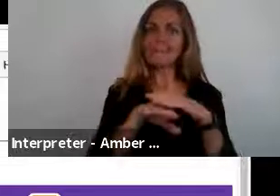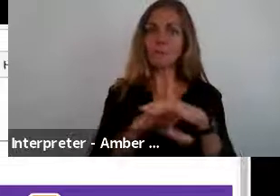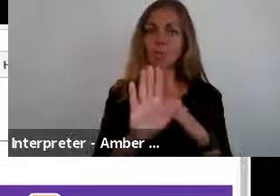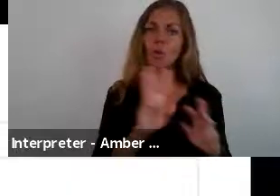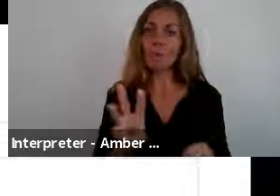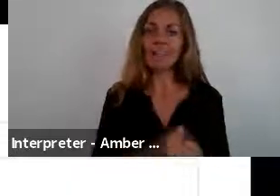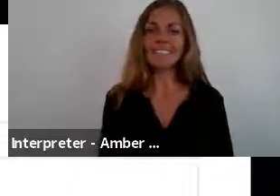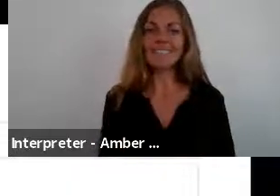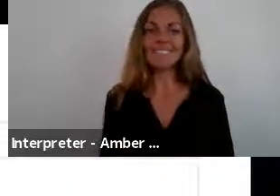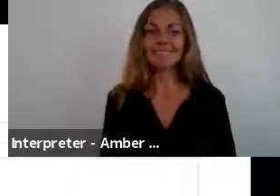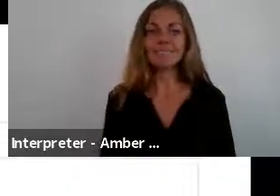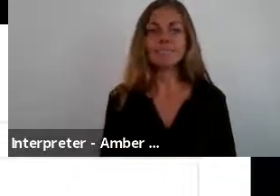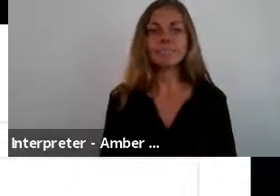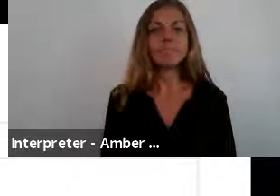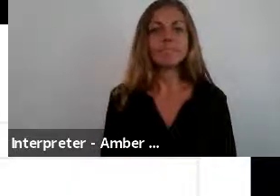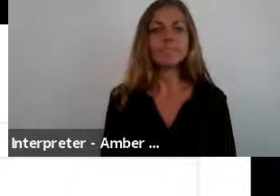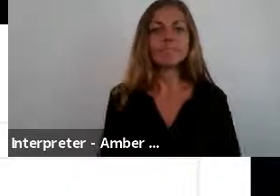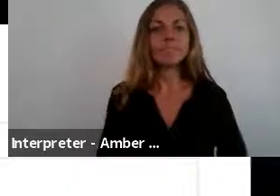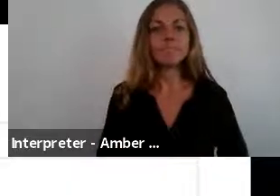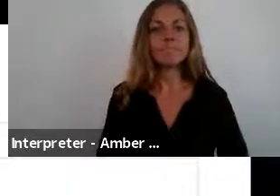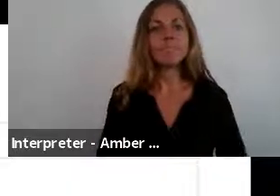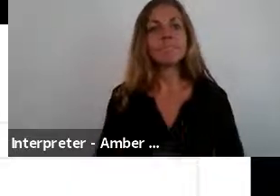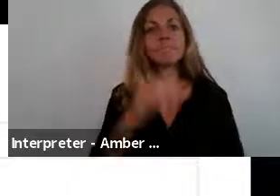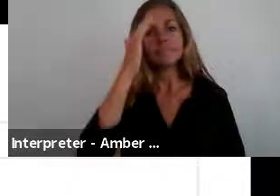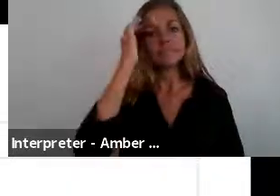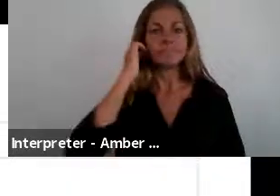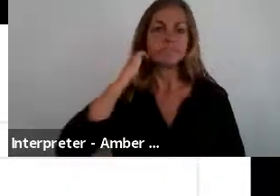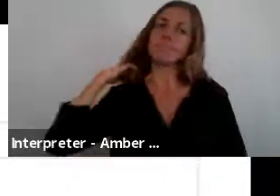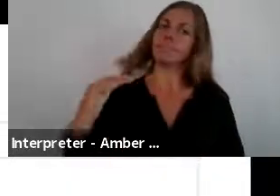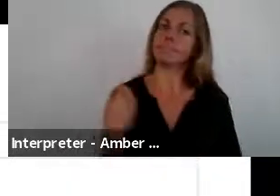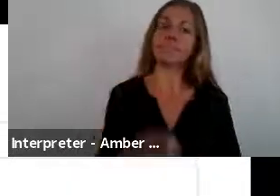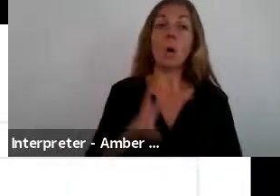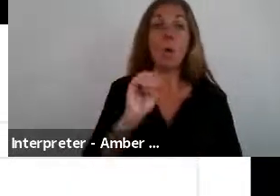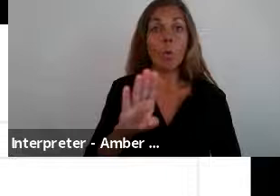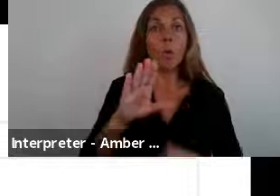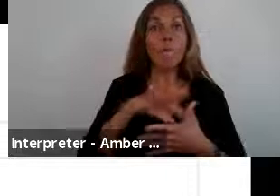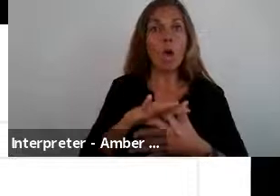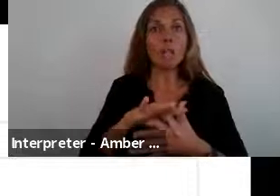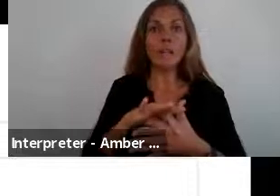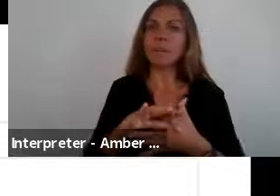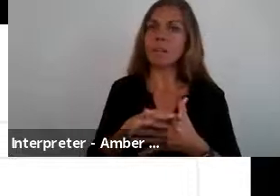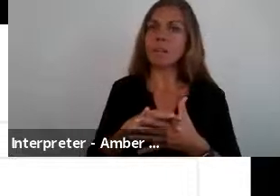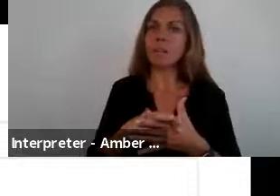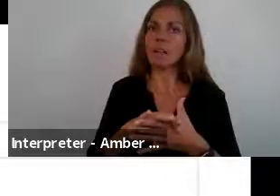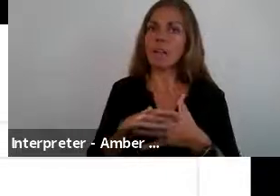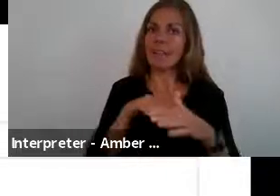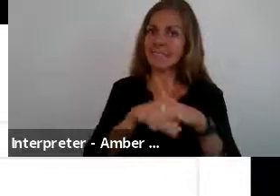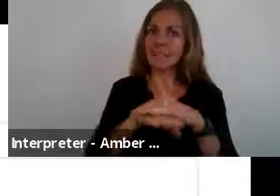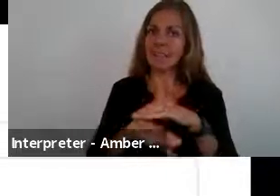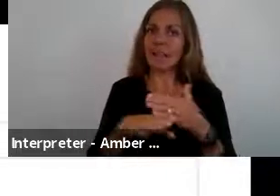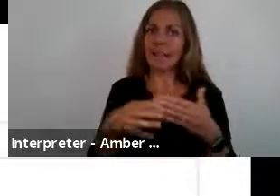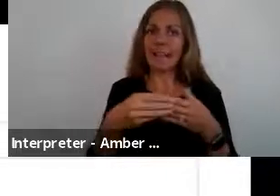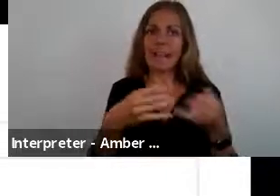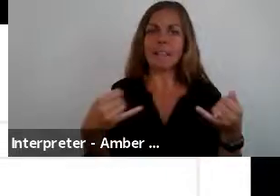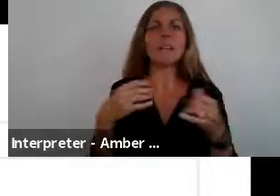out. Now, the Web Content Accessibility Guidelines also apply to emails. So these are, I've highlighted here